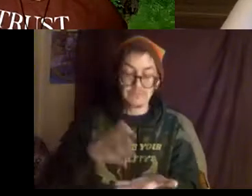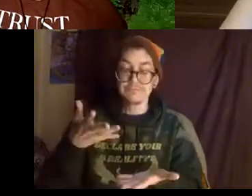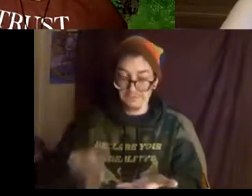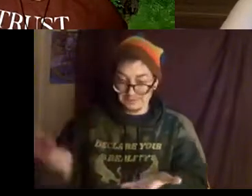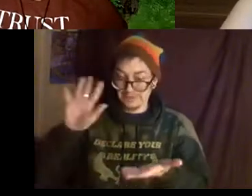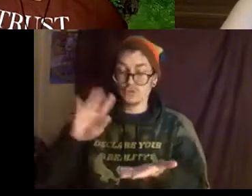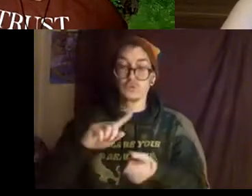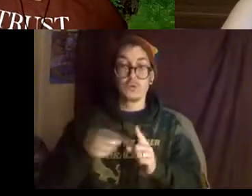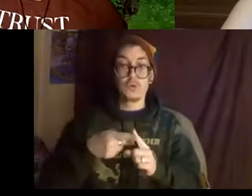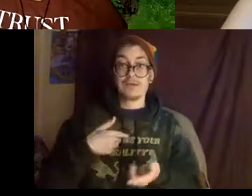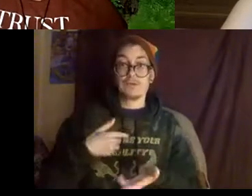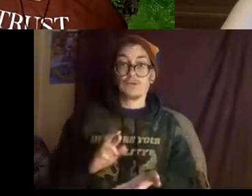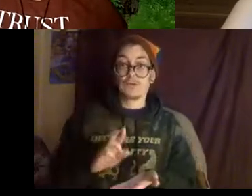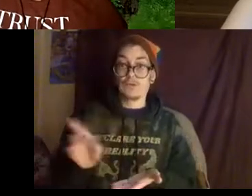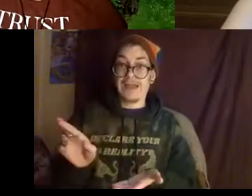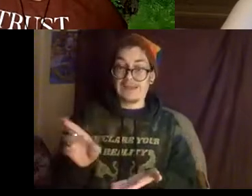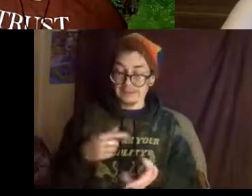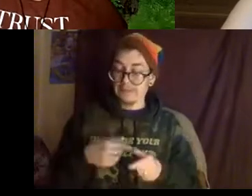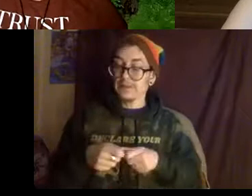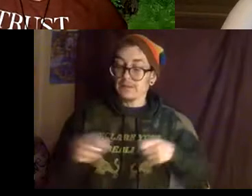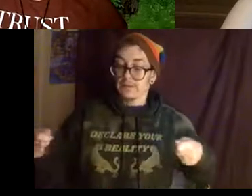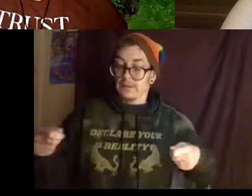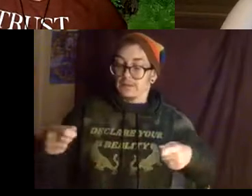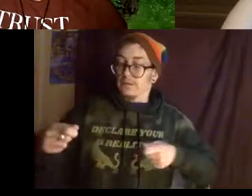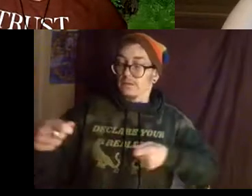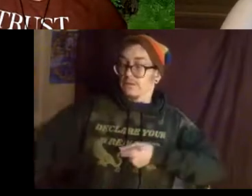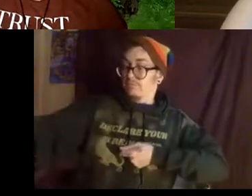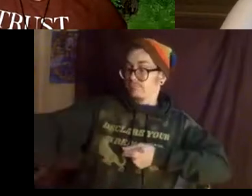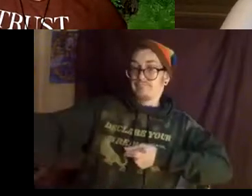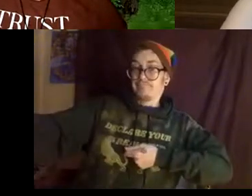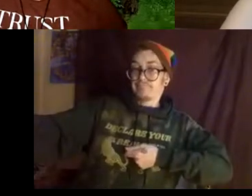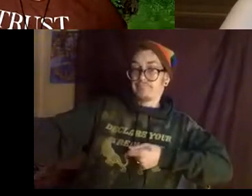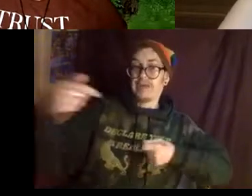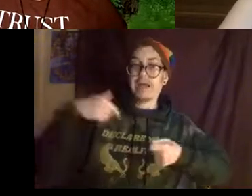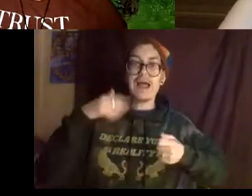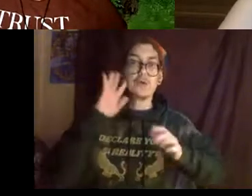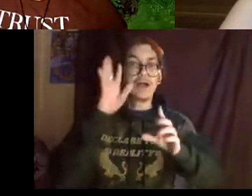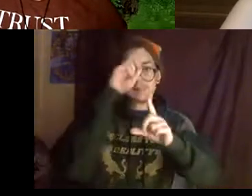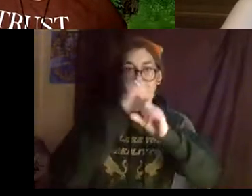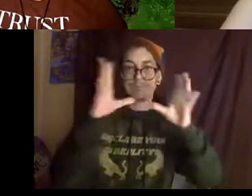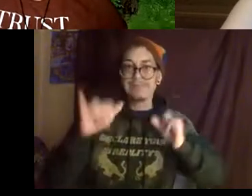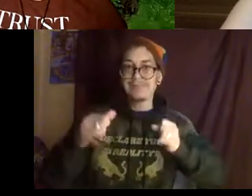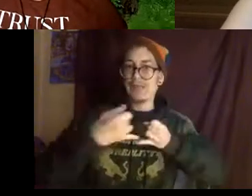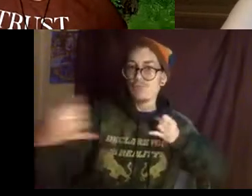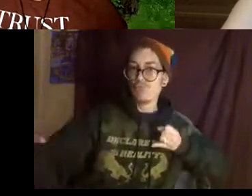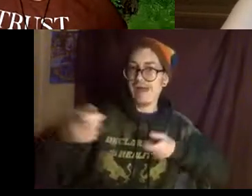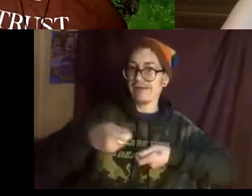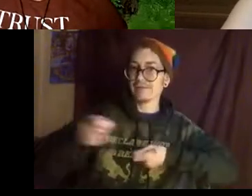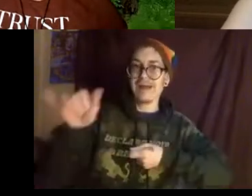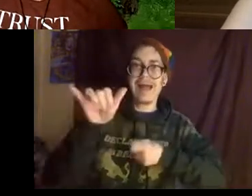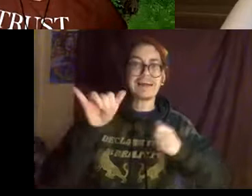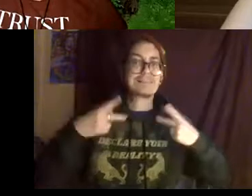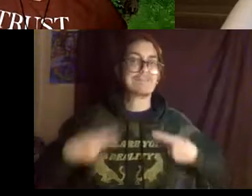I recognize and acknowledge what I've been experiencing. And then when I'm ready to have that break and to let go,